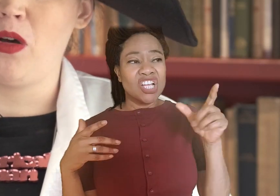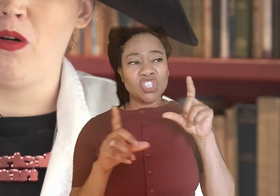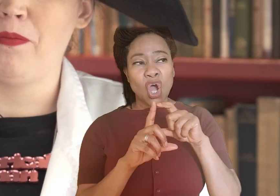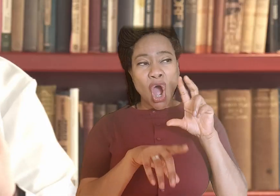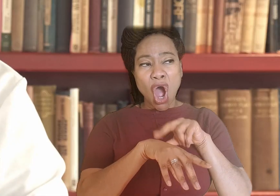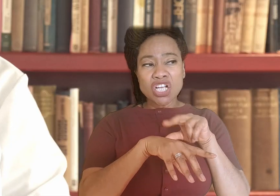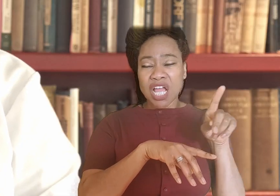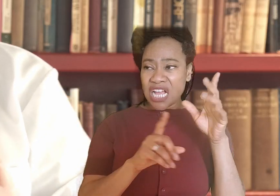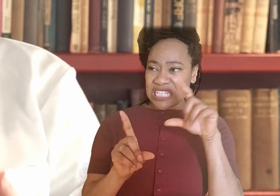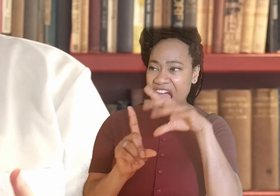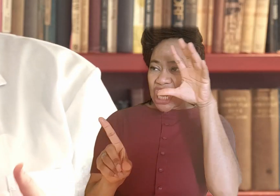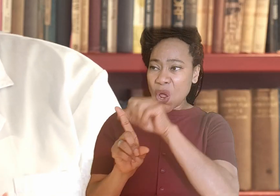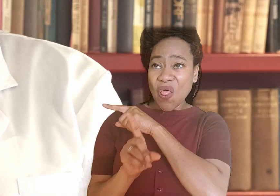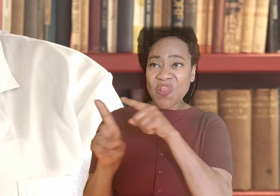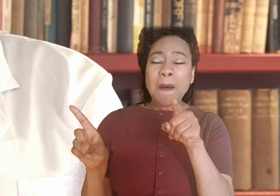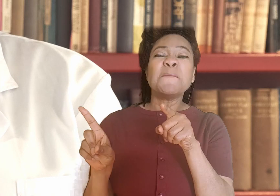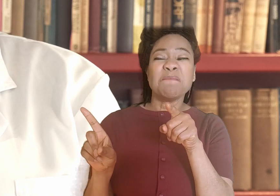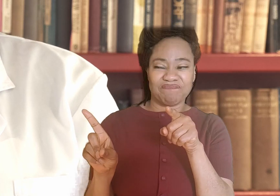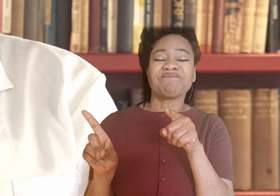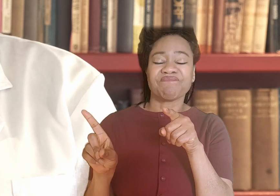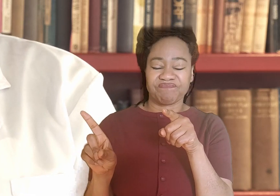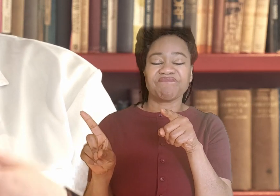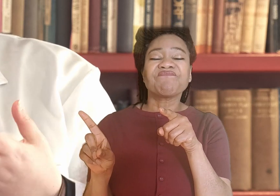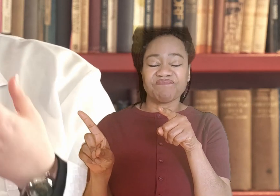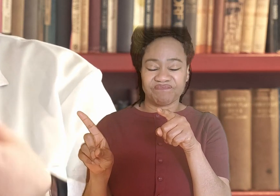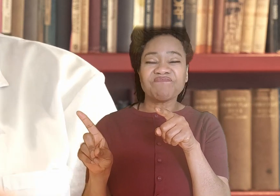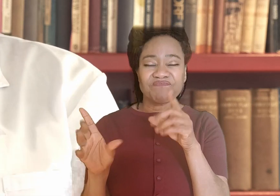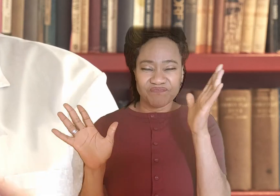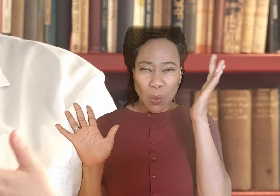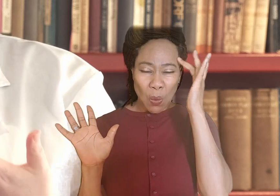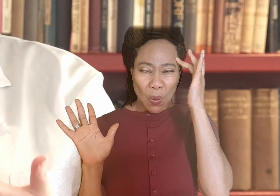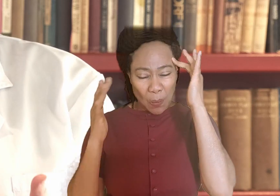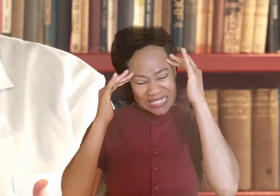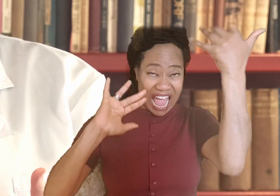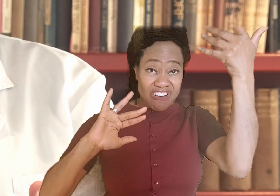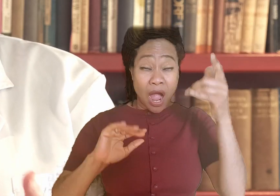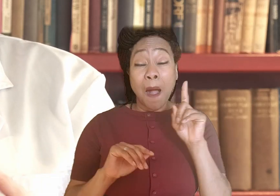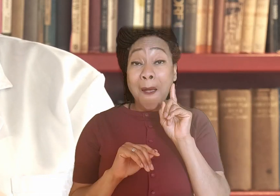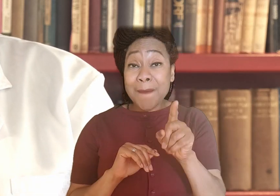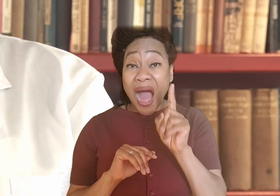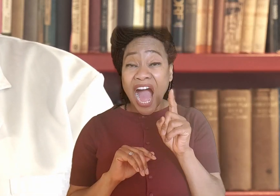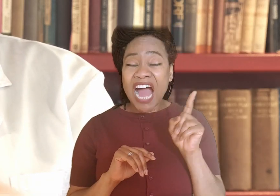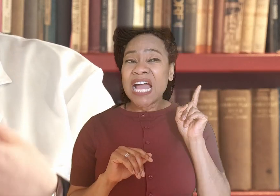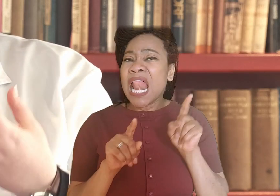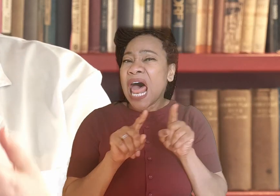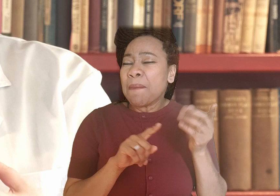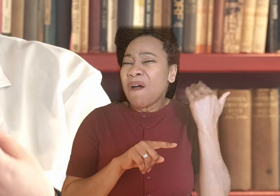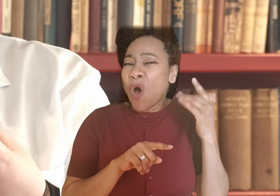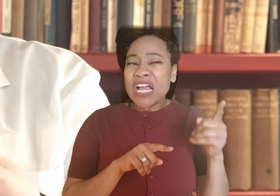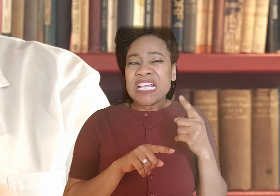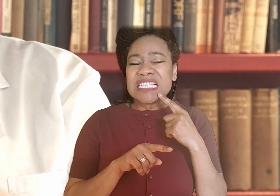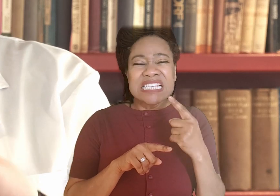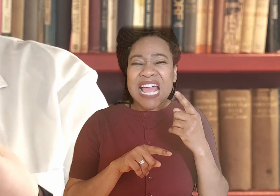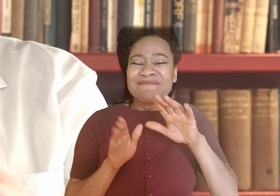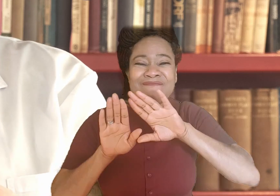Dr. Charcot. Much like Edward Jordan before him, Charcot wished to dispel the myth of witches and possessions. Charcot was